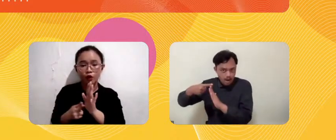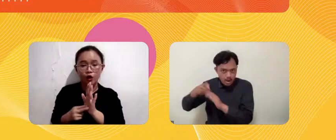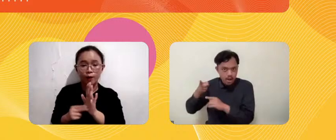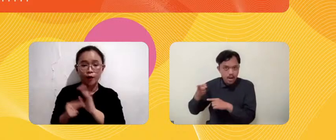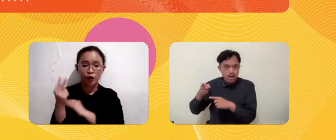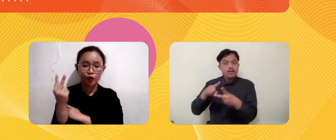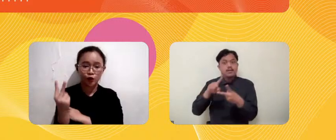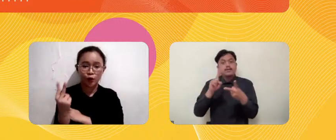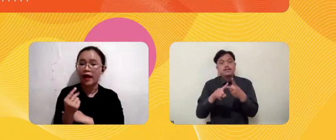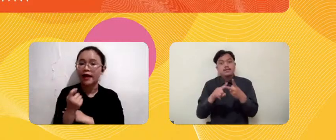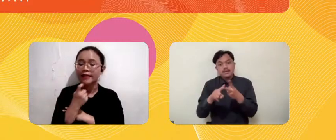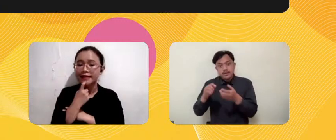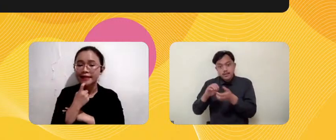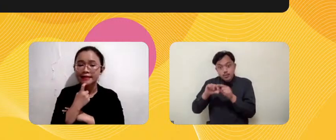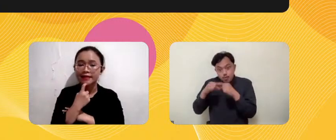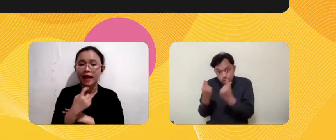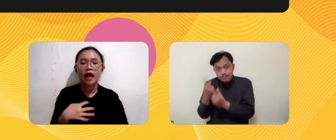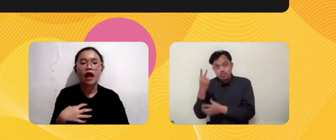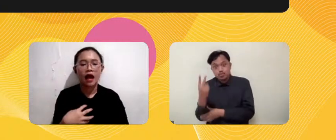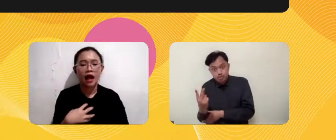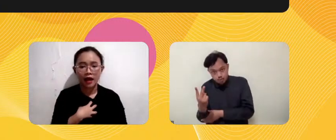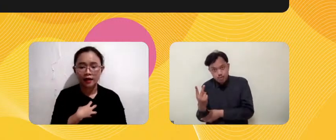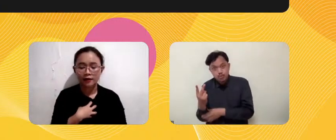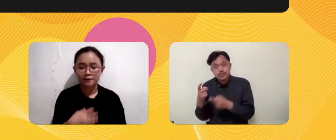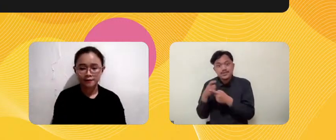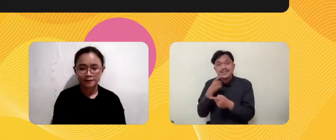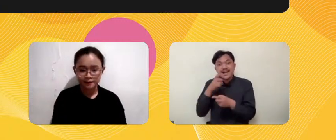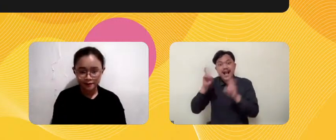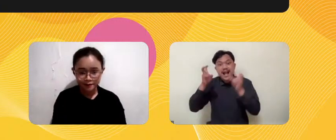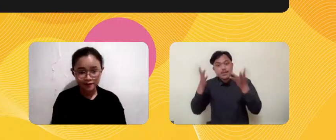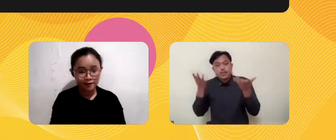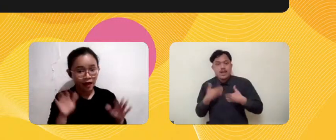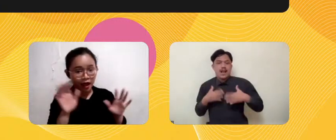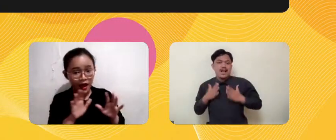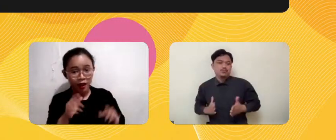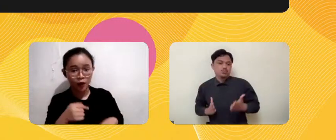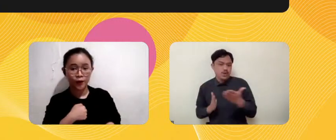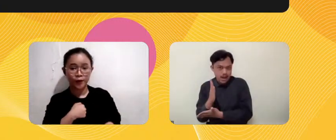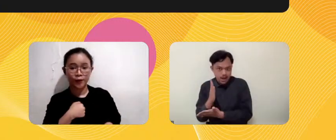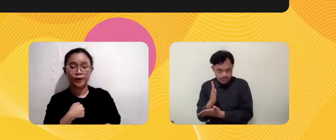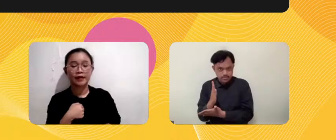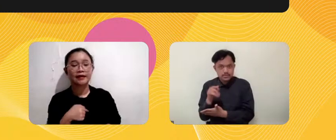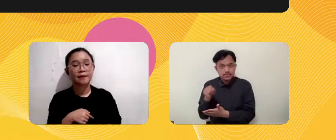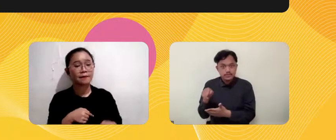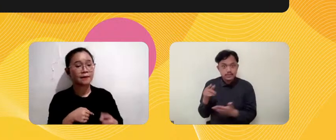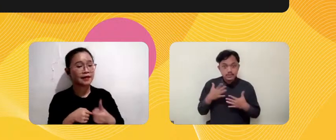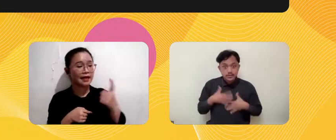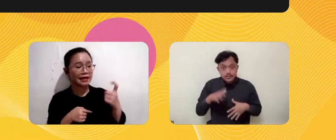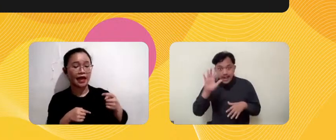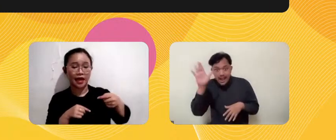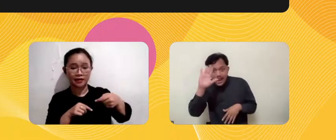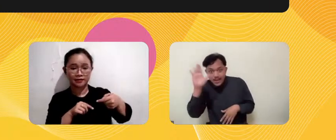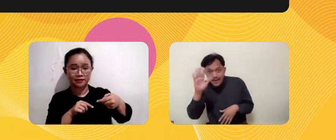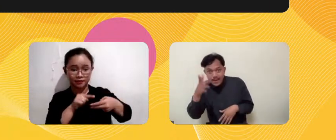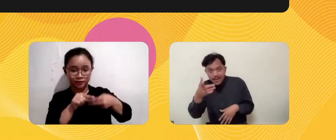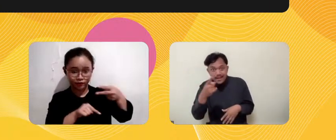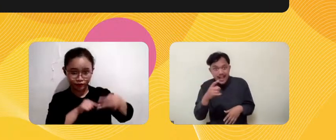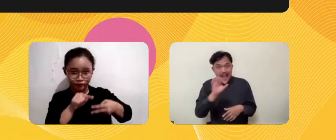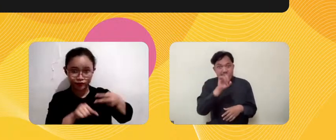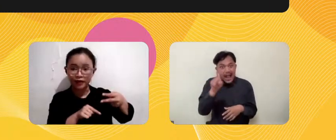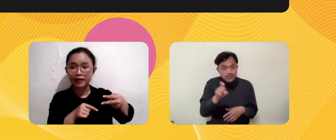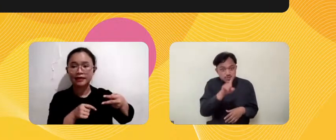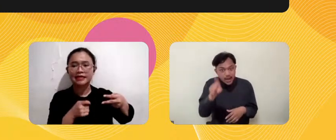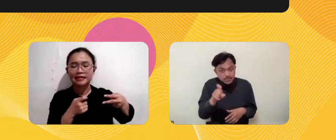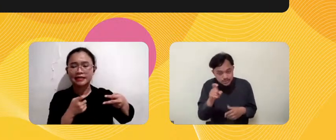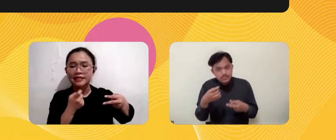norms and rights. Hi, everyone. Hope you can hear me. The first question was about harmful norms